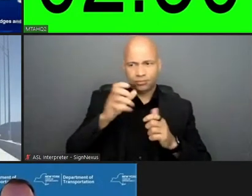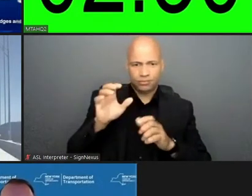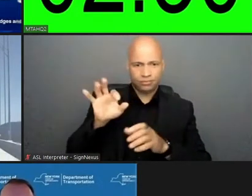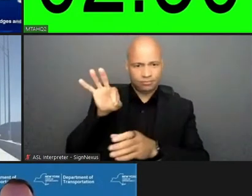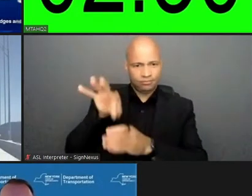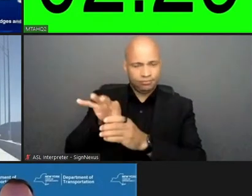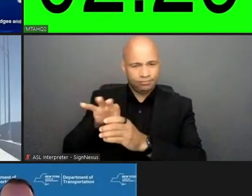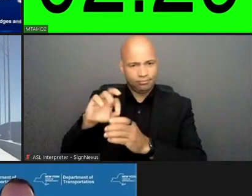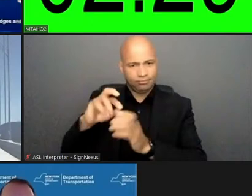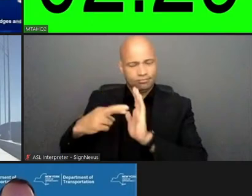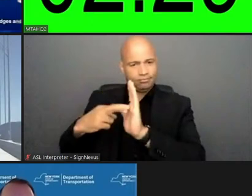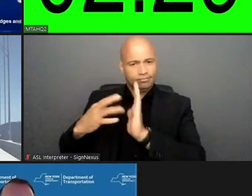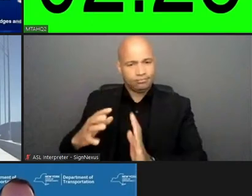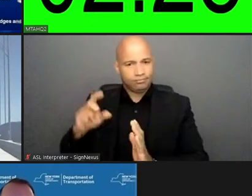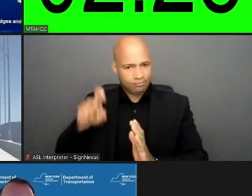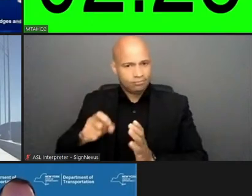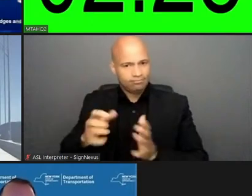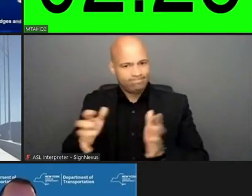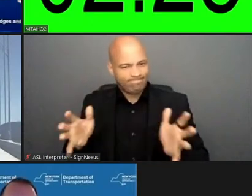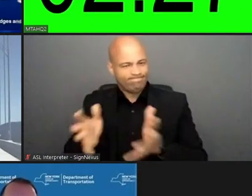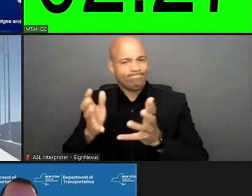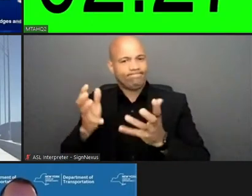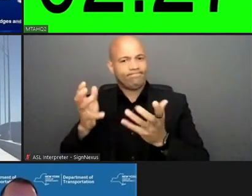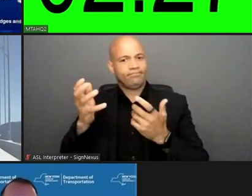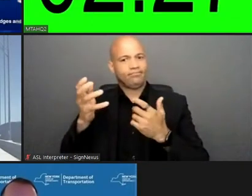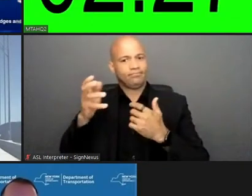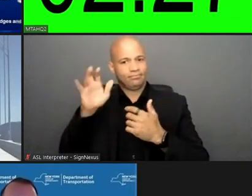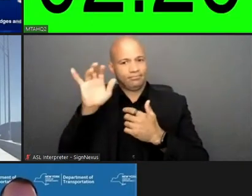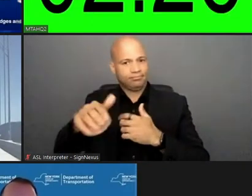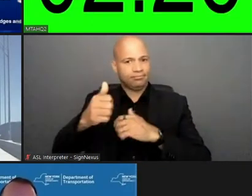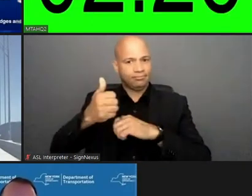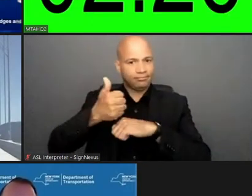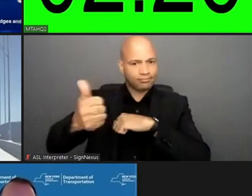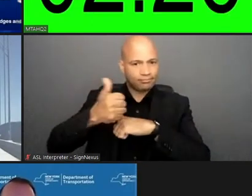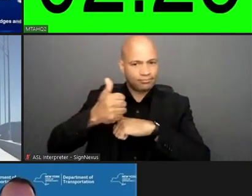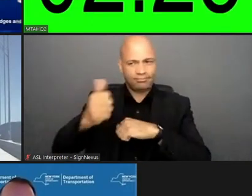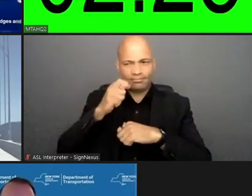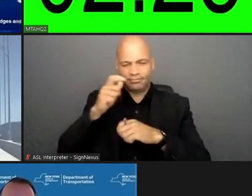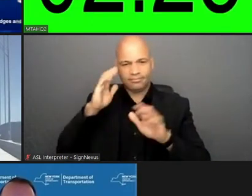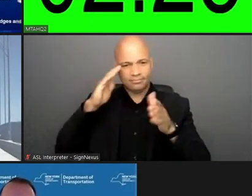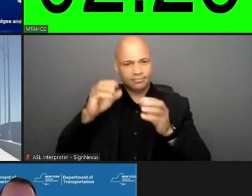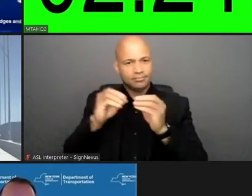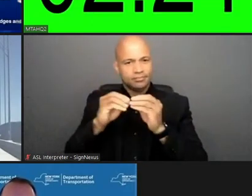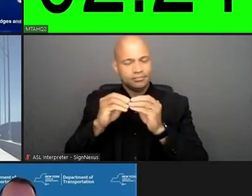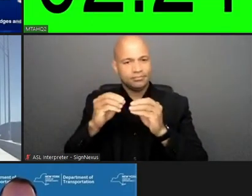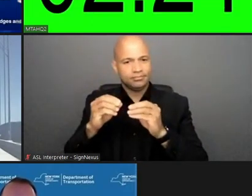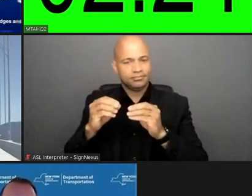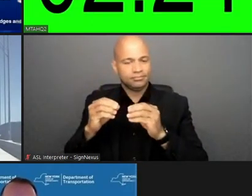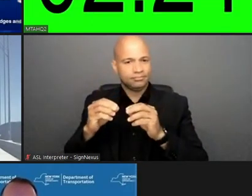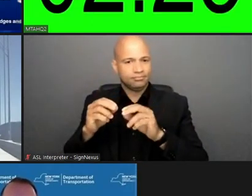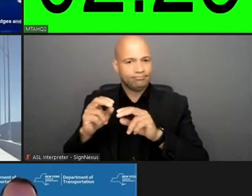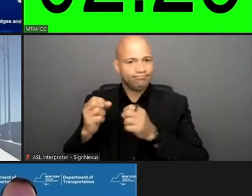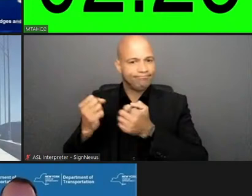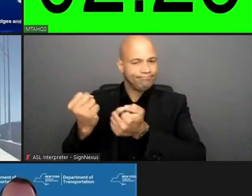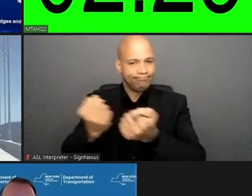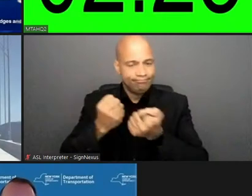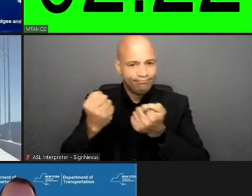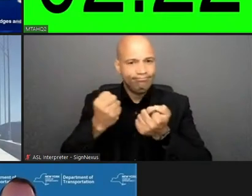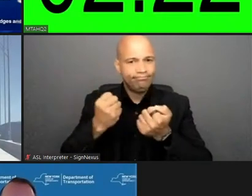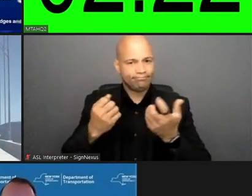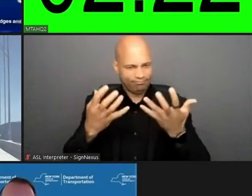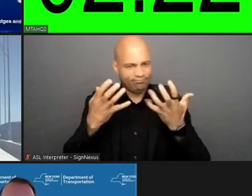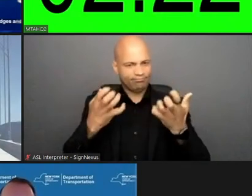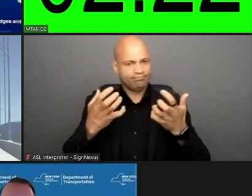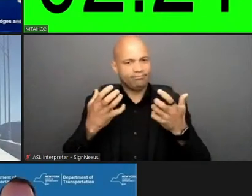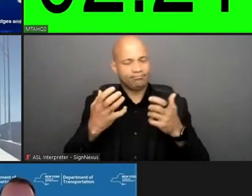things like bus Rapid Transit rather than doubling down on car commuting I want congestion pricing because I want a city where my kids can